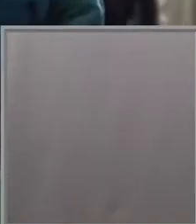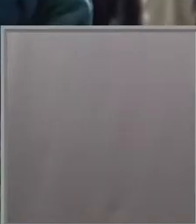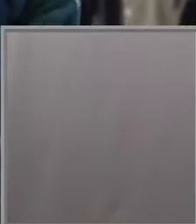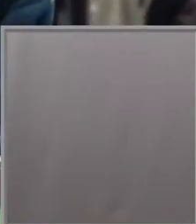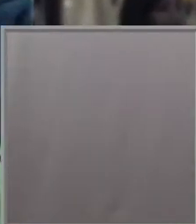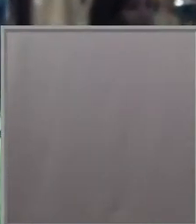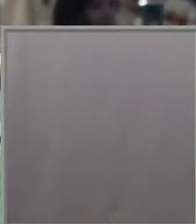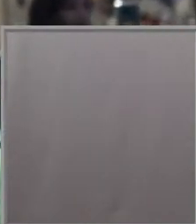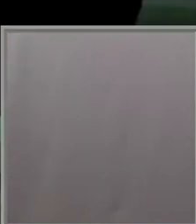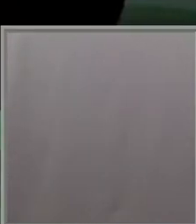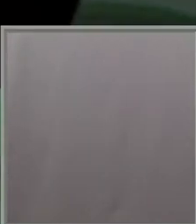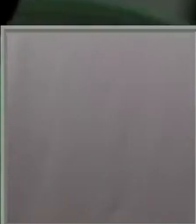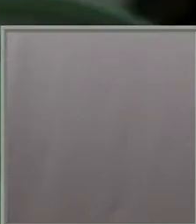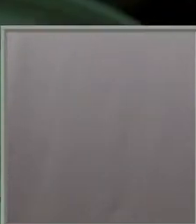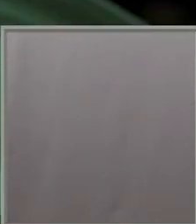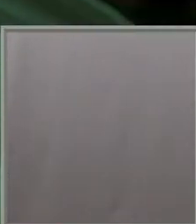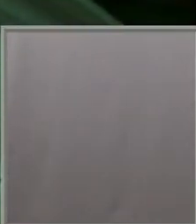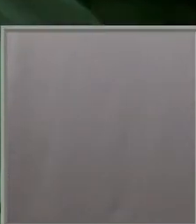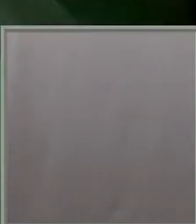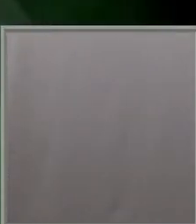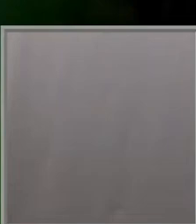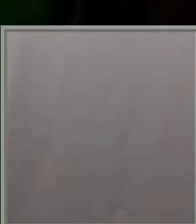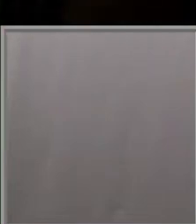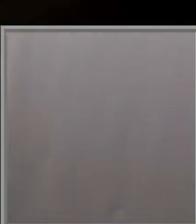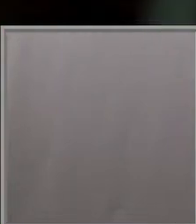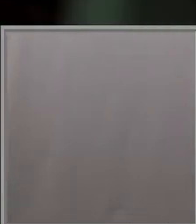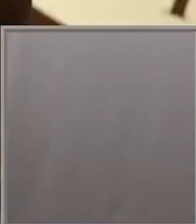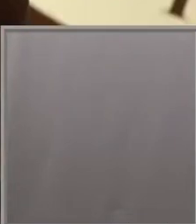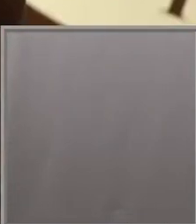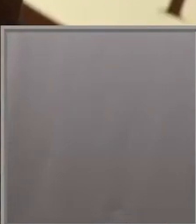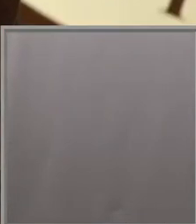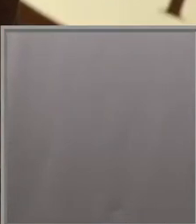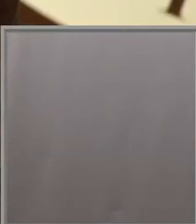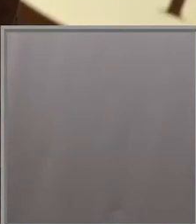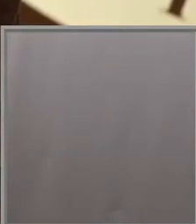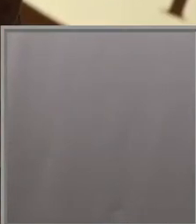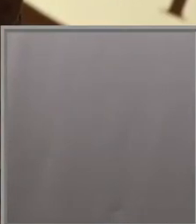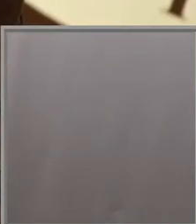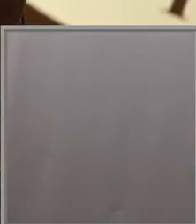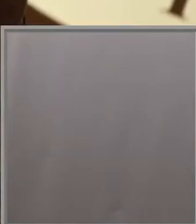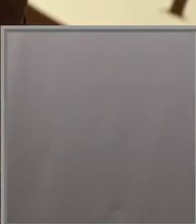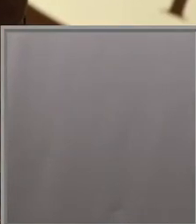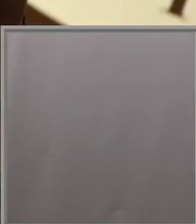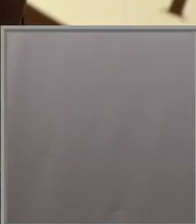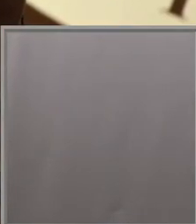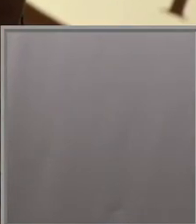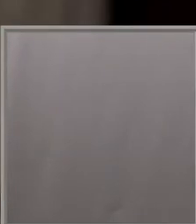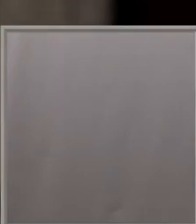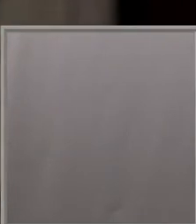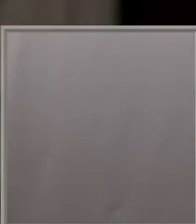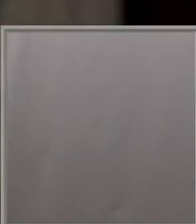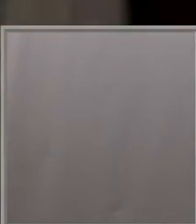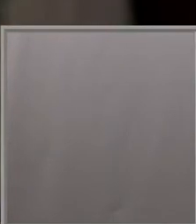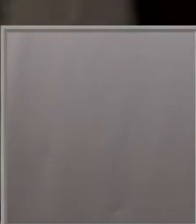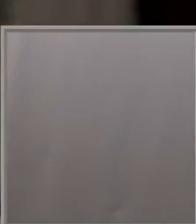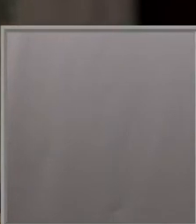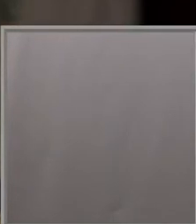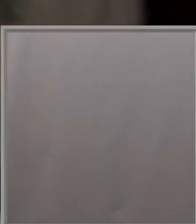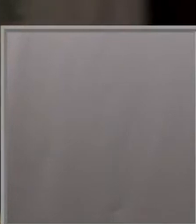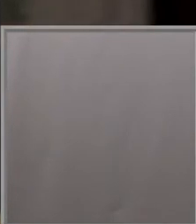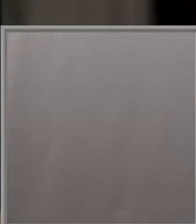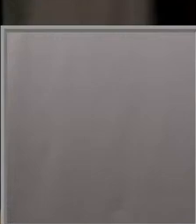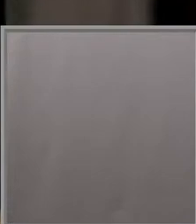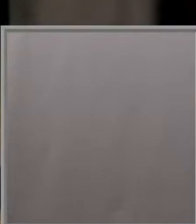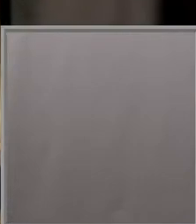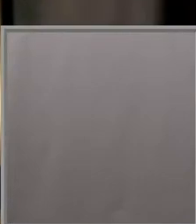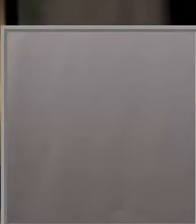were part of the 1956 Women's March. Just as Mom Sophia de Brain, even Mama Ndombi, she has gone through certain experiences